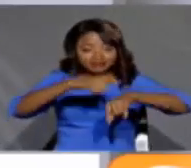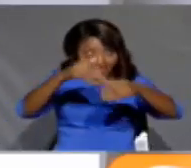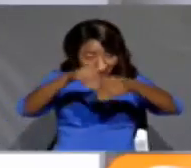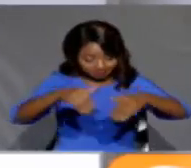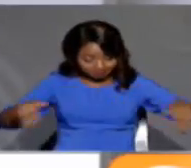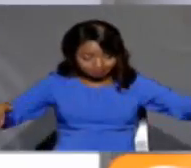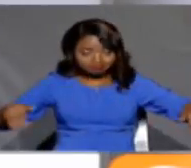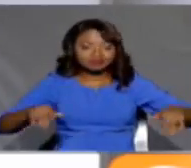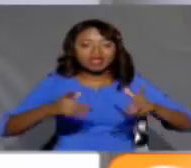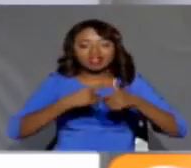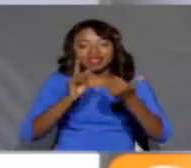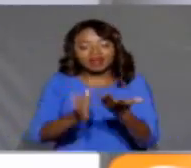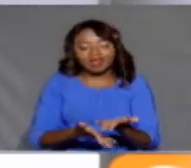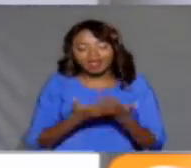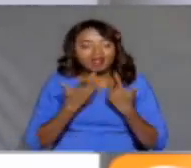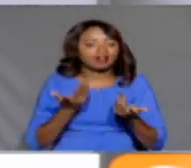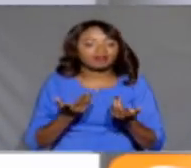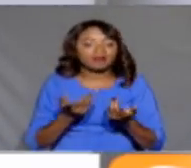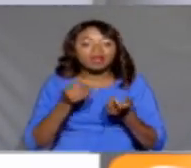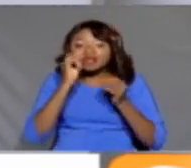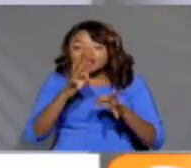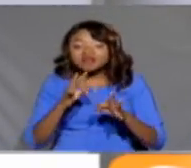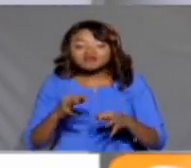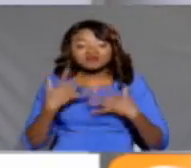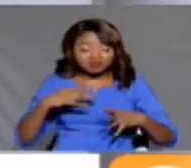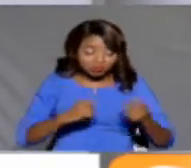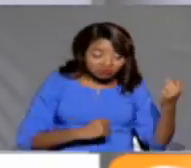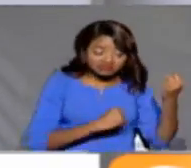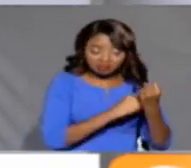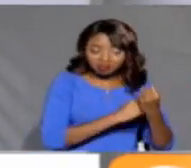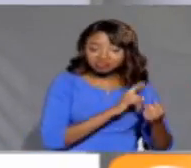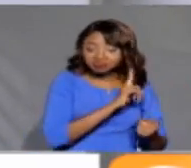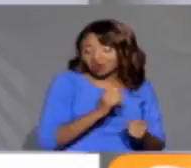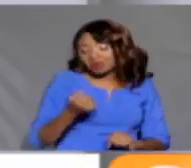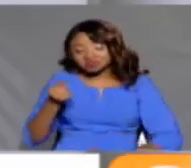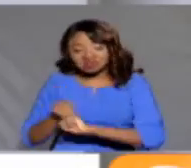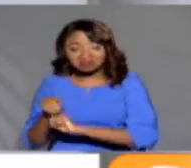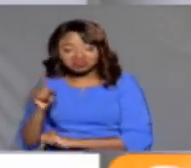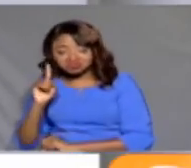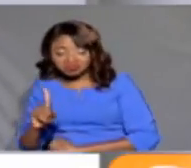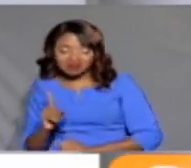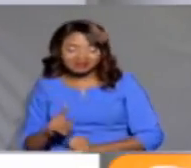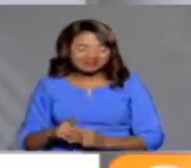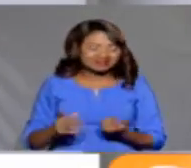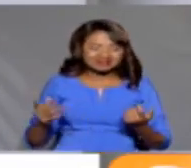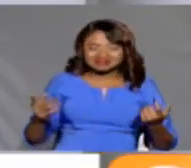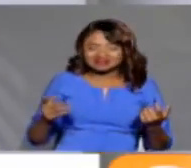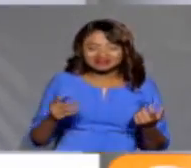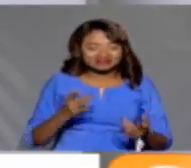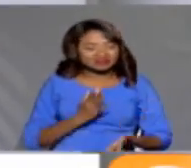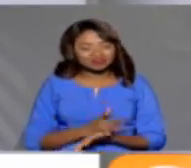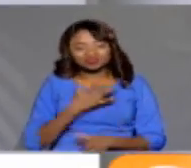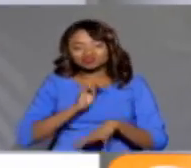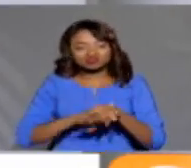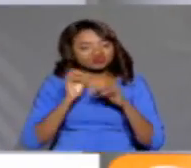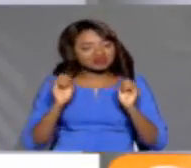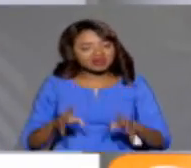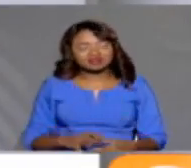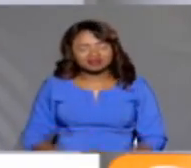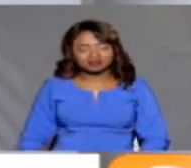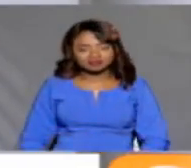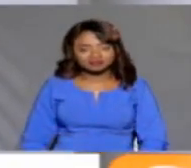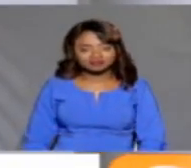to his thing, to gives it a tag. Right. And once you get a tag in a highly polarized thing like what we are seeing now,